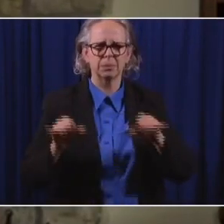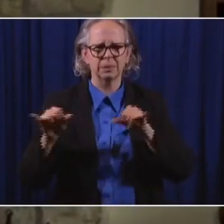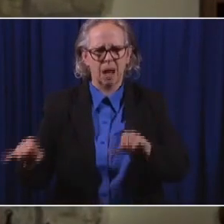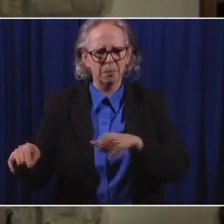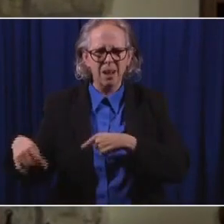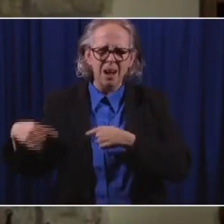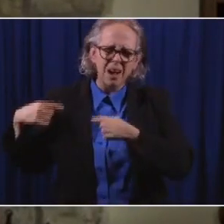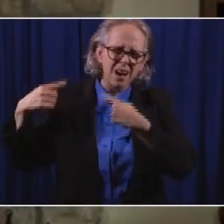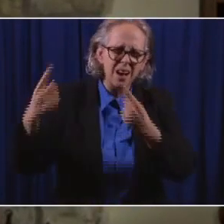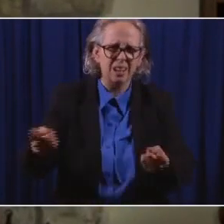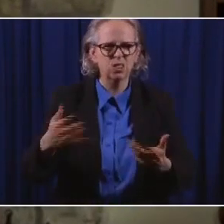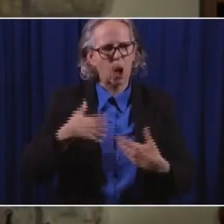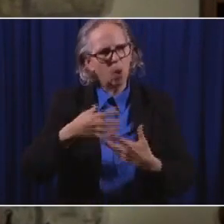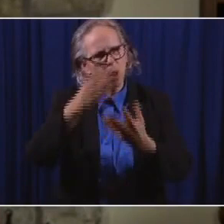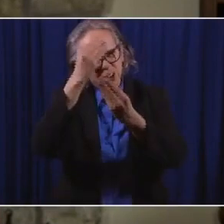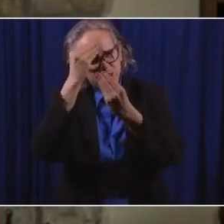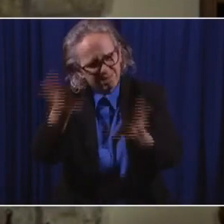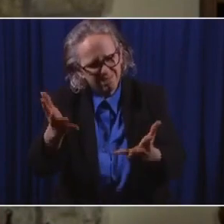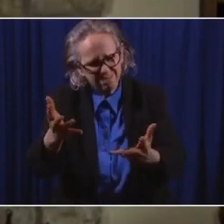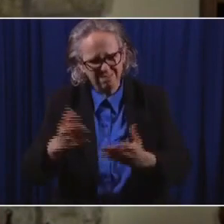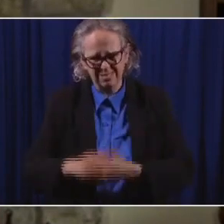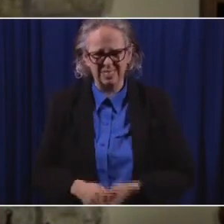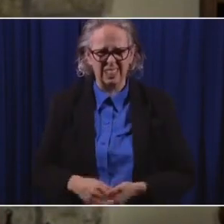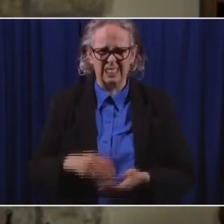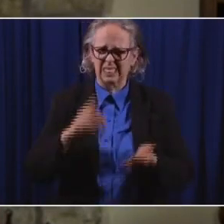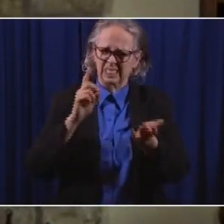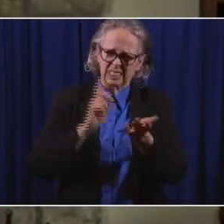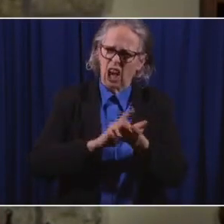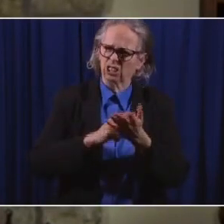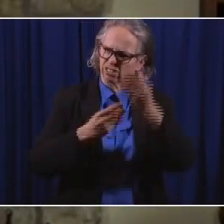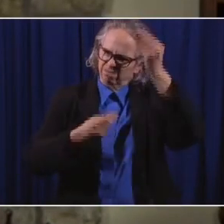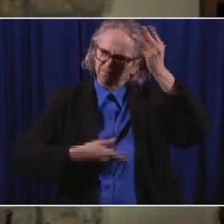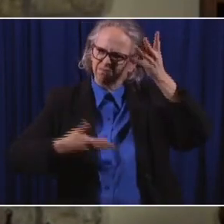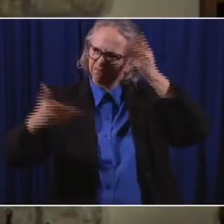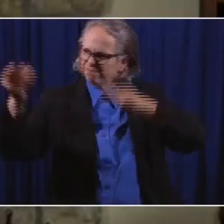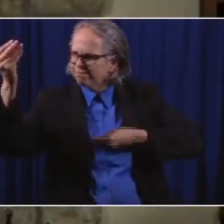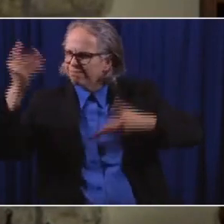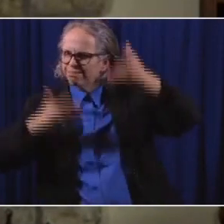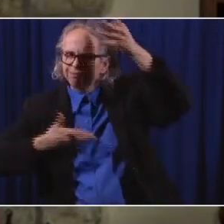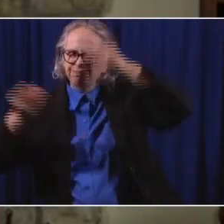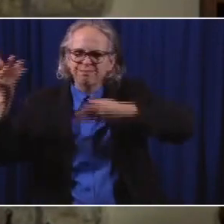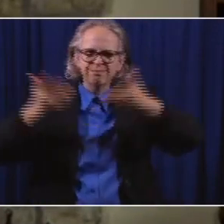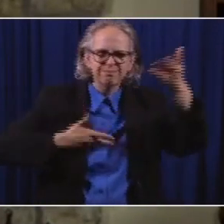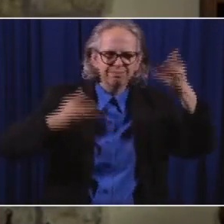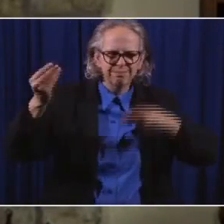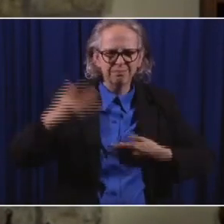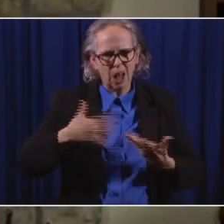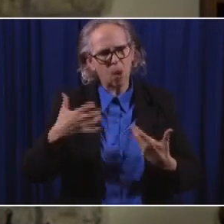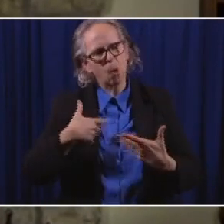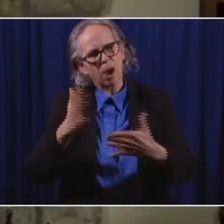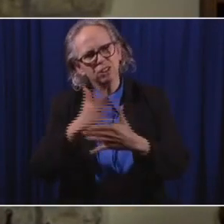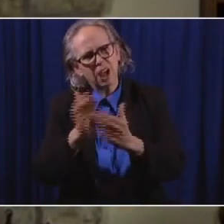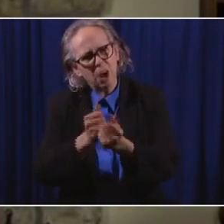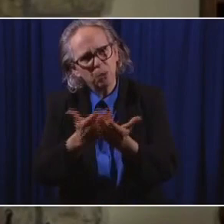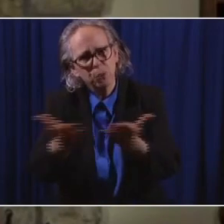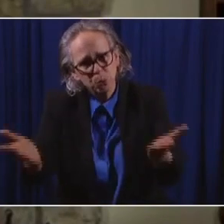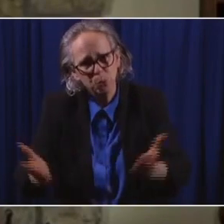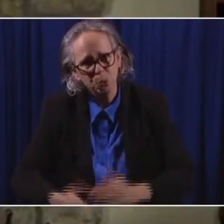what we're hearing as we talk to the people who are on the front line.